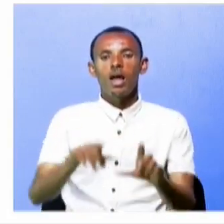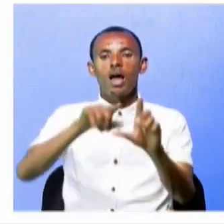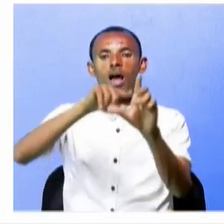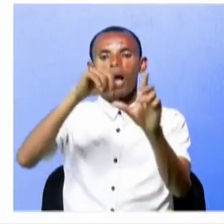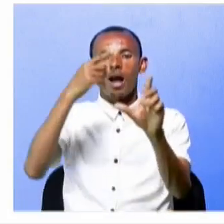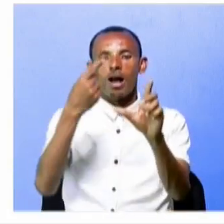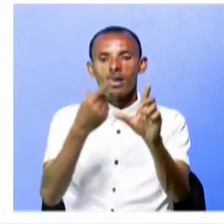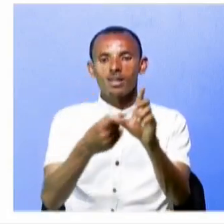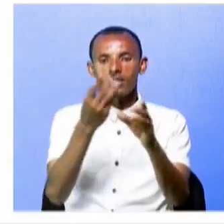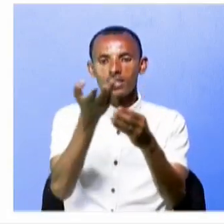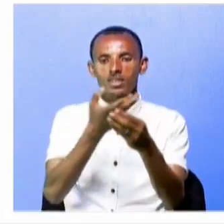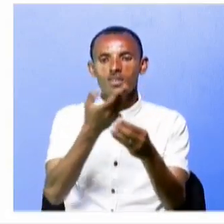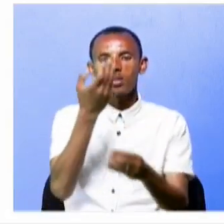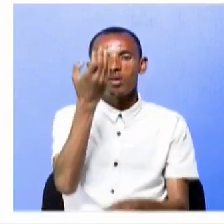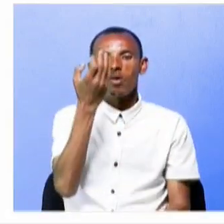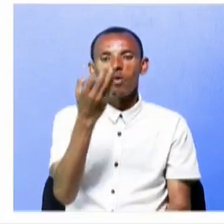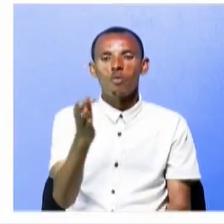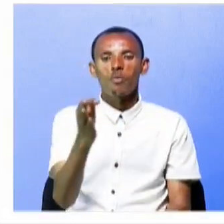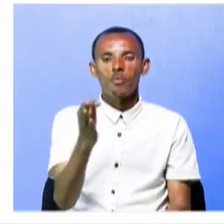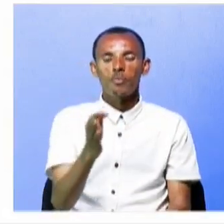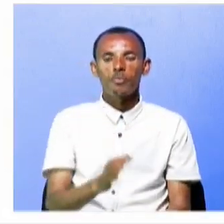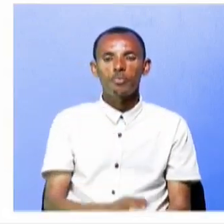angles of